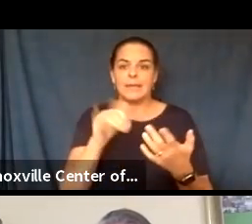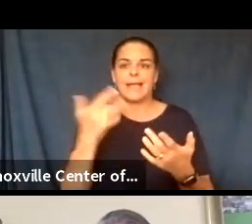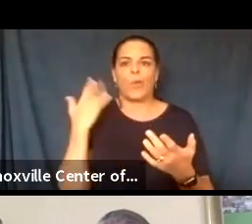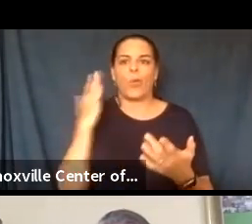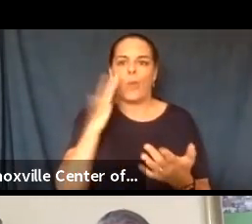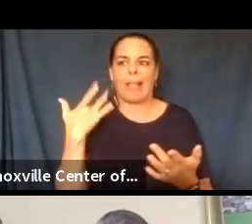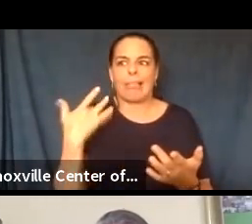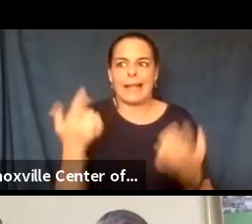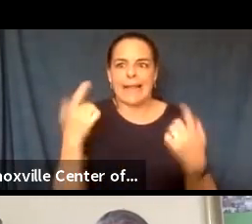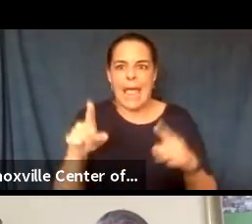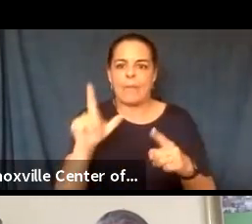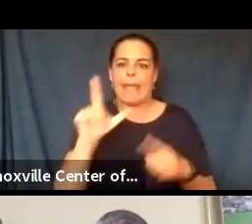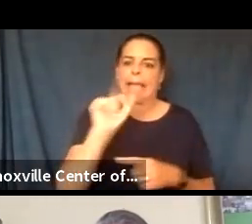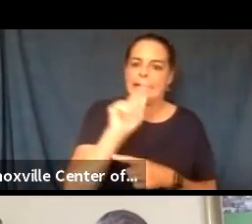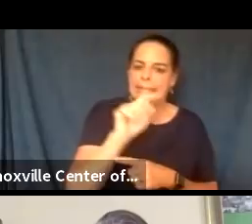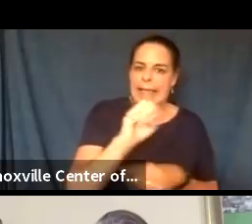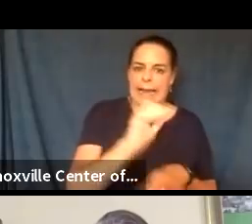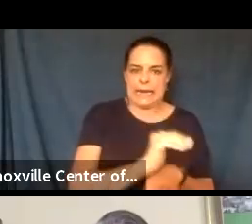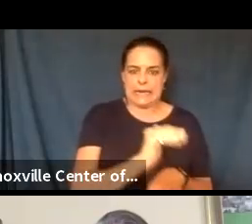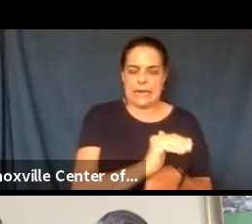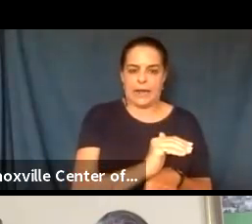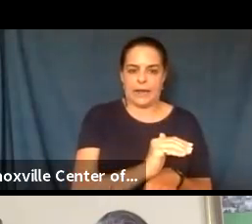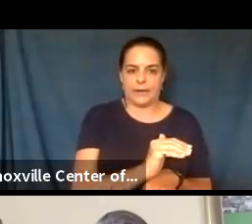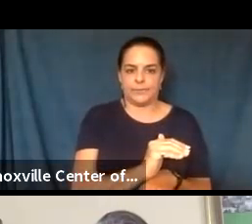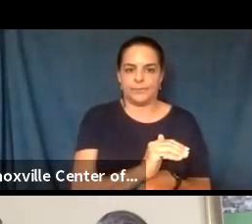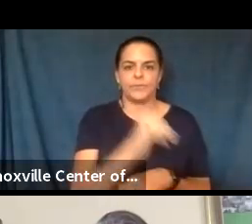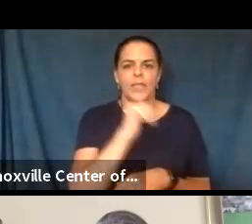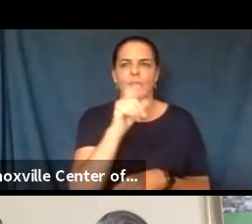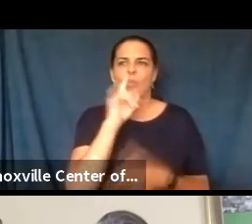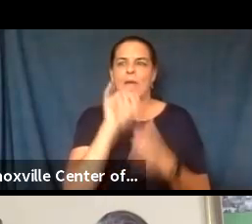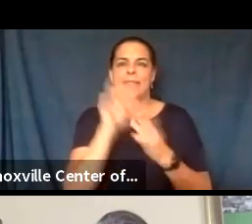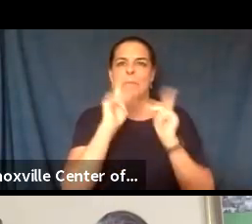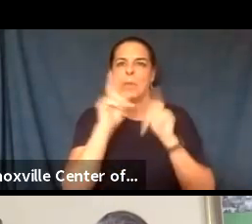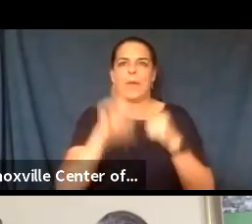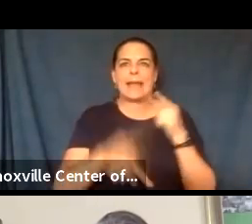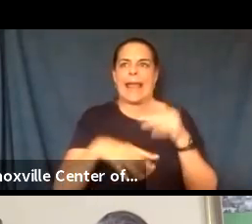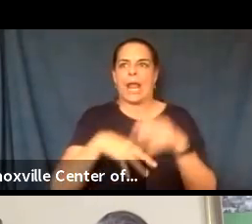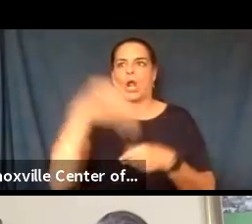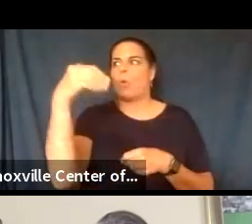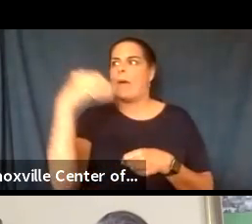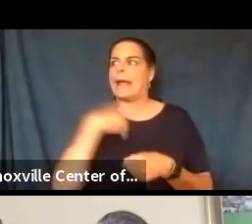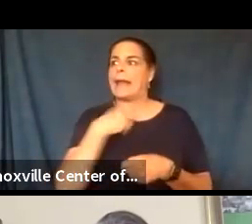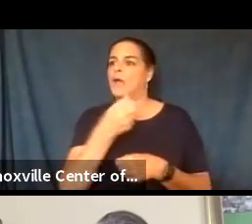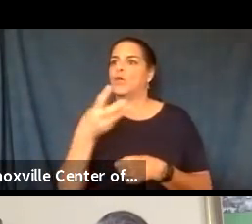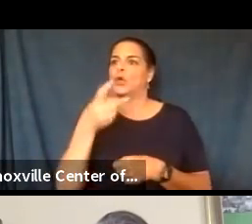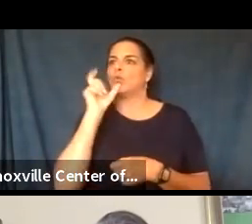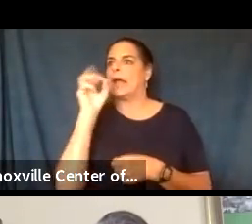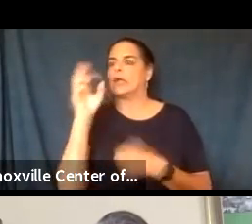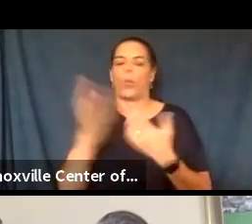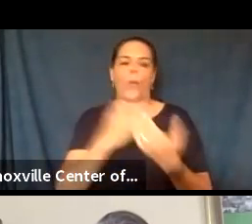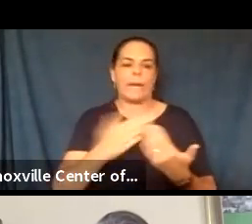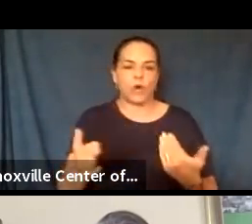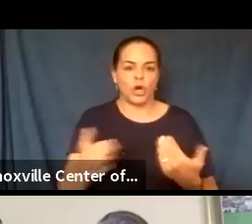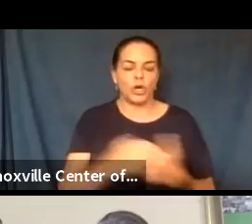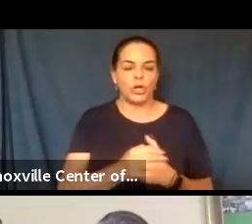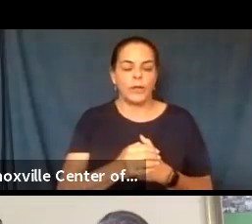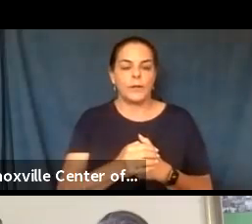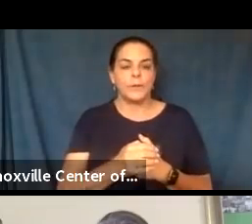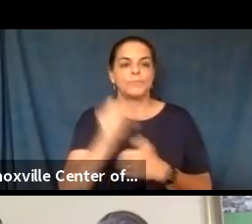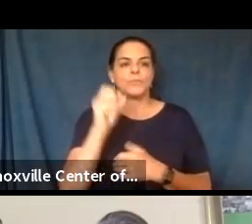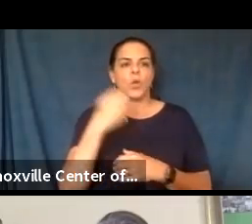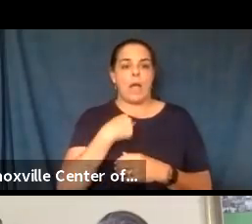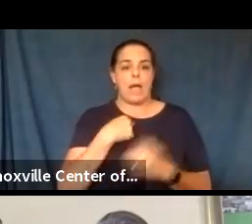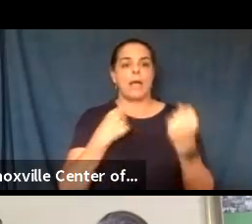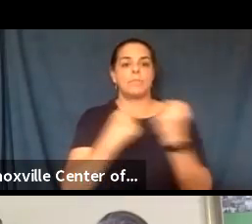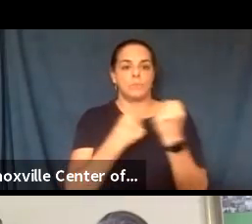happen later at night. Not so much that people couldn't go out and have a few drinks or do whatever. And so I'm